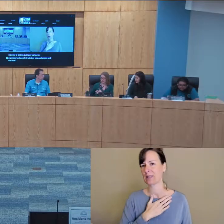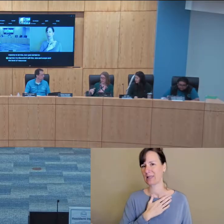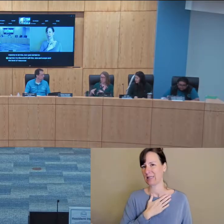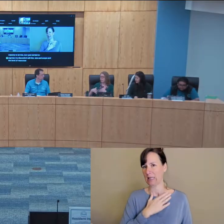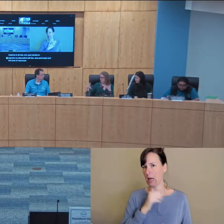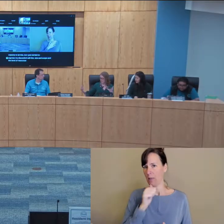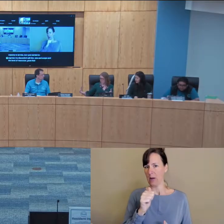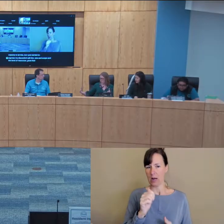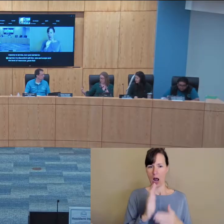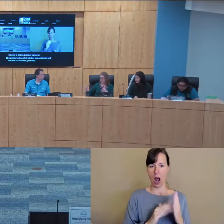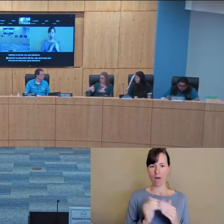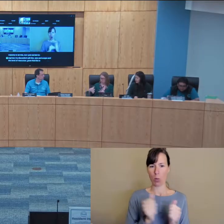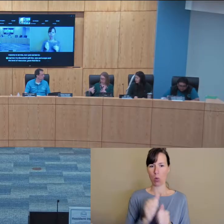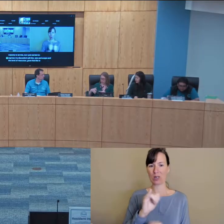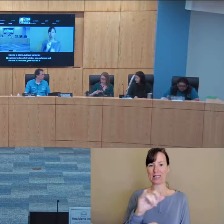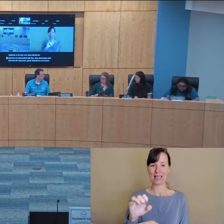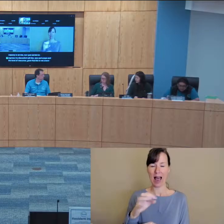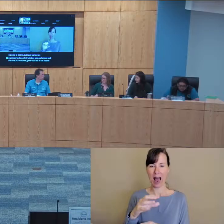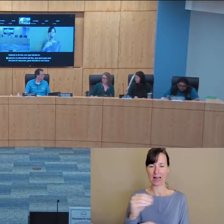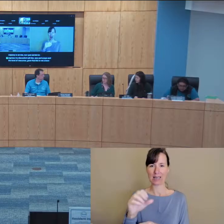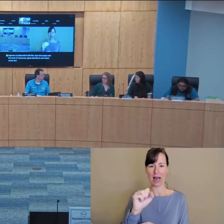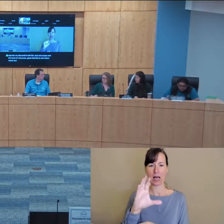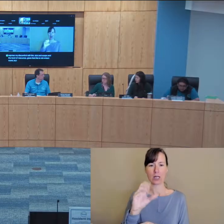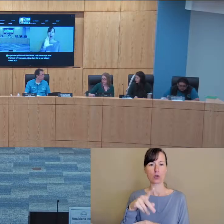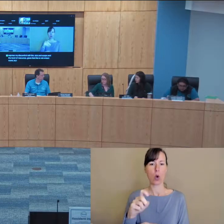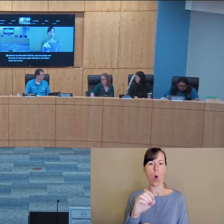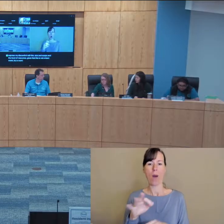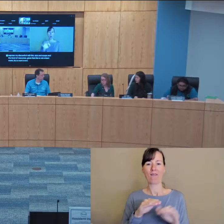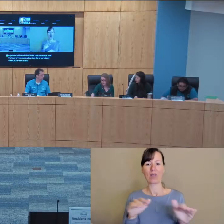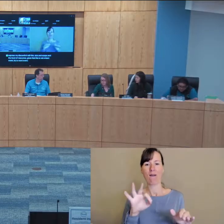that this is not a town event, but a ward event.